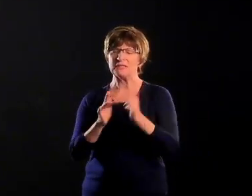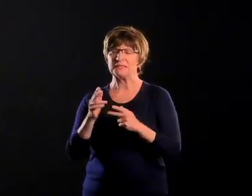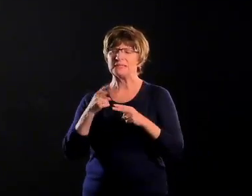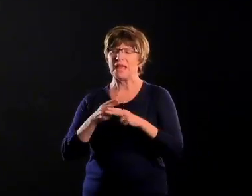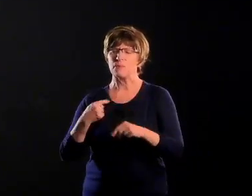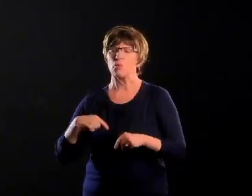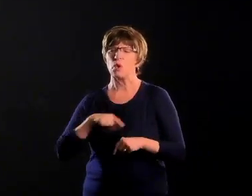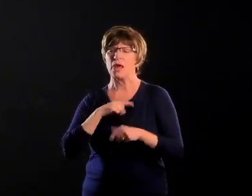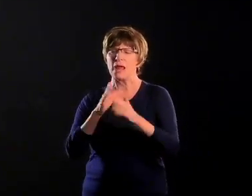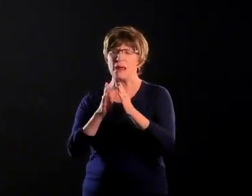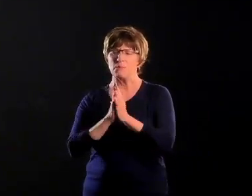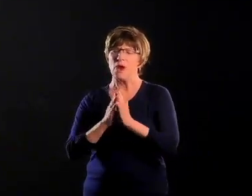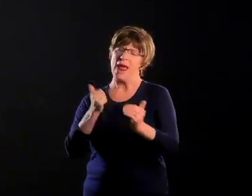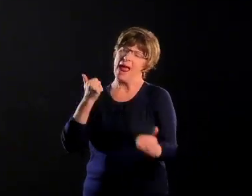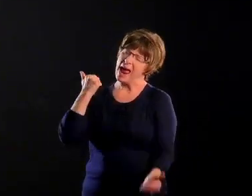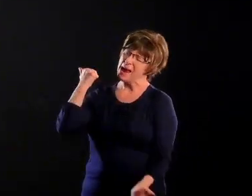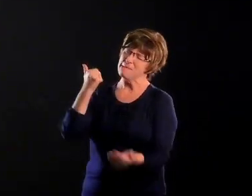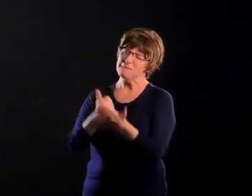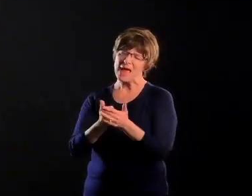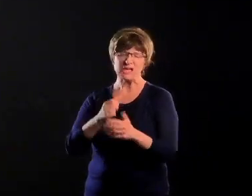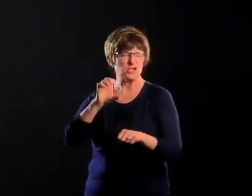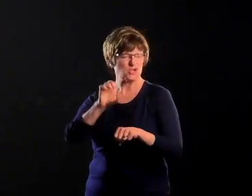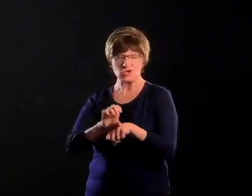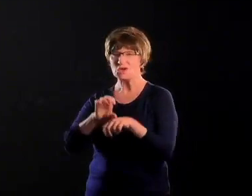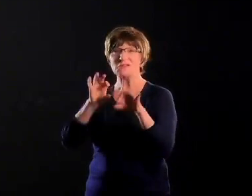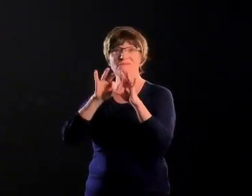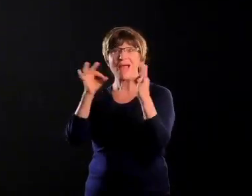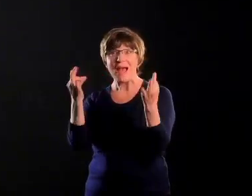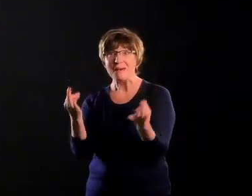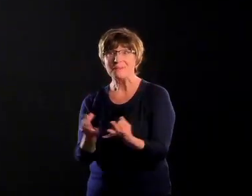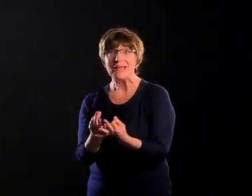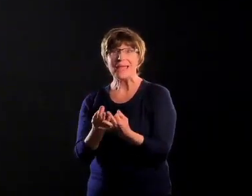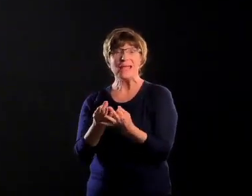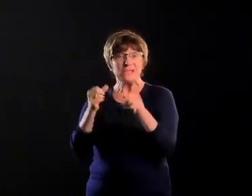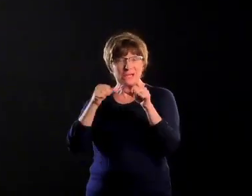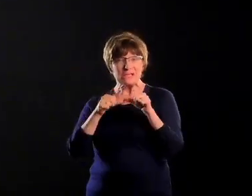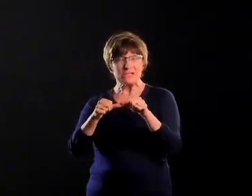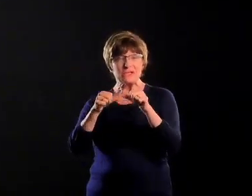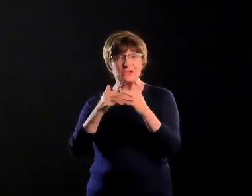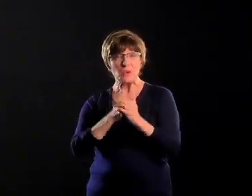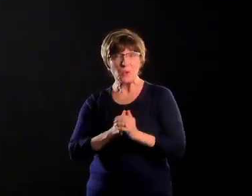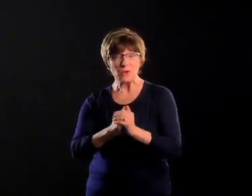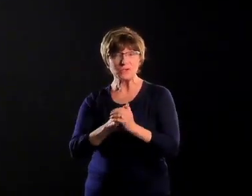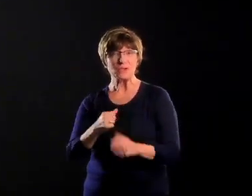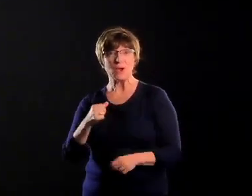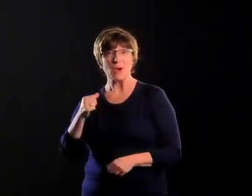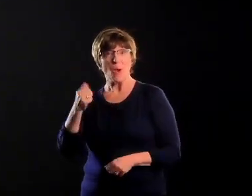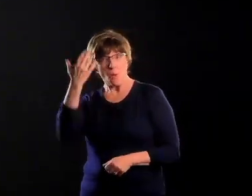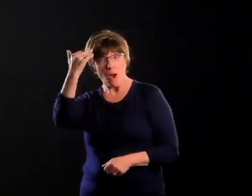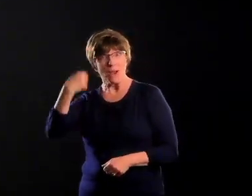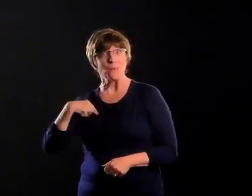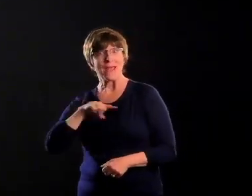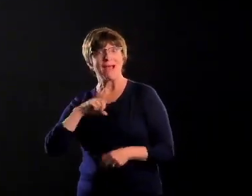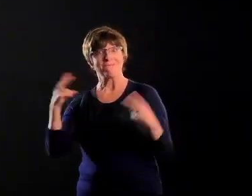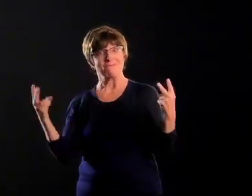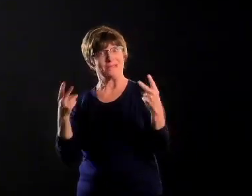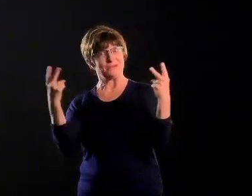pray. Amen, church family. Let's continue to worship because we have the